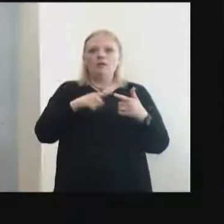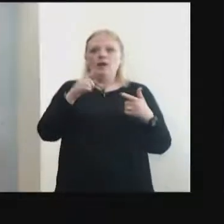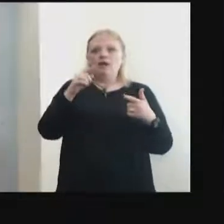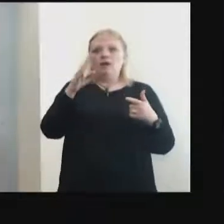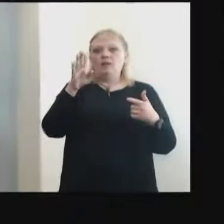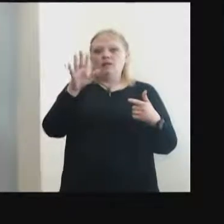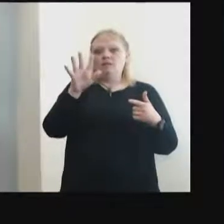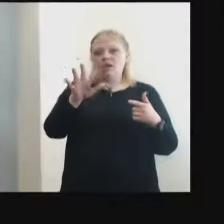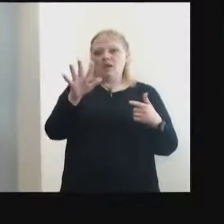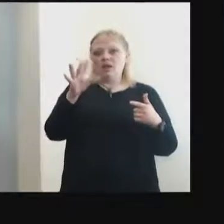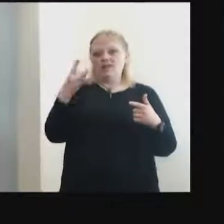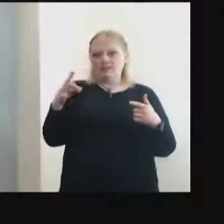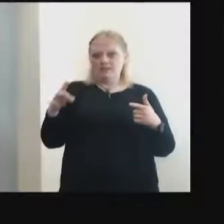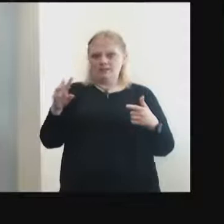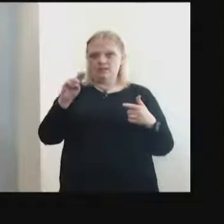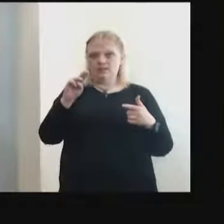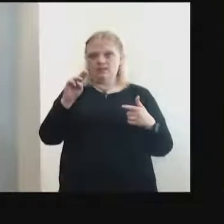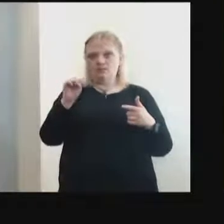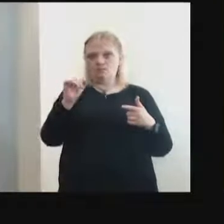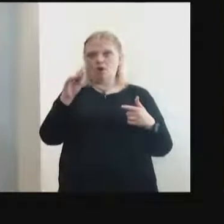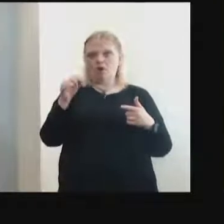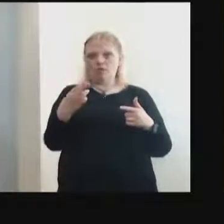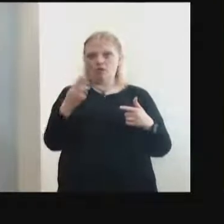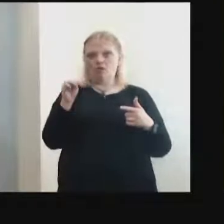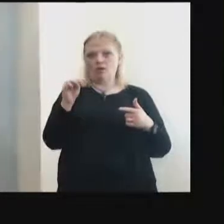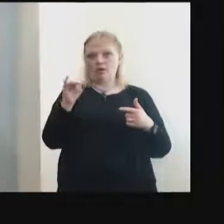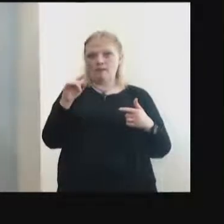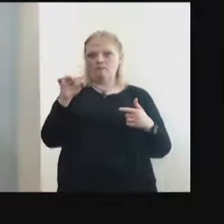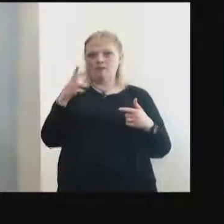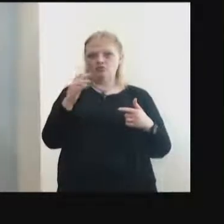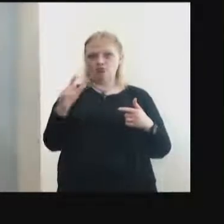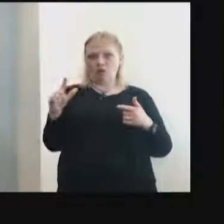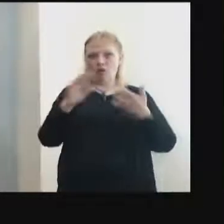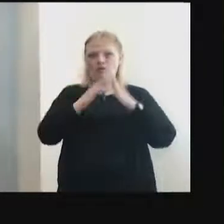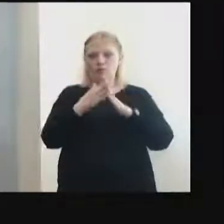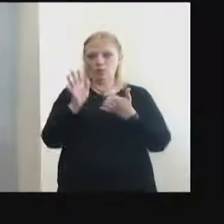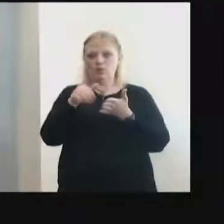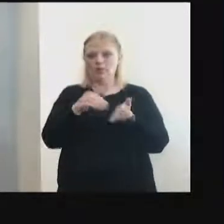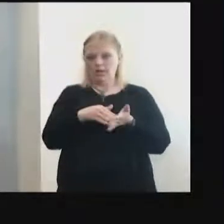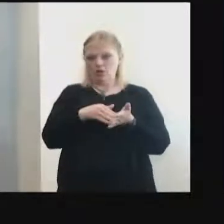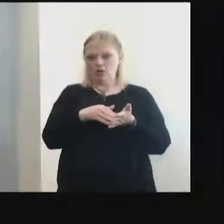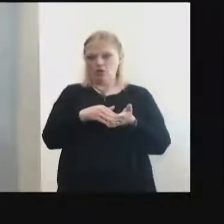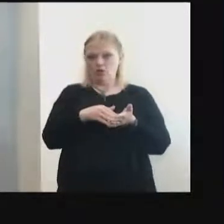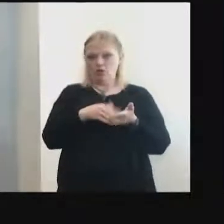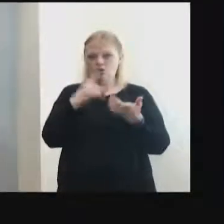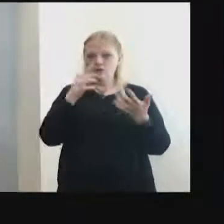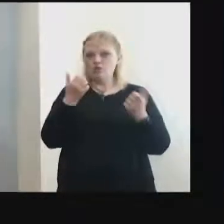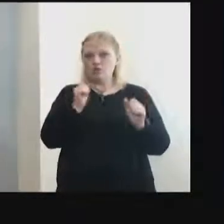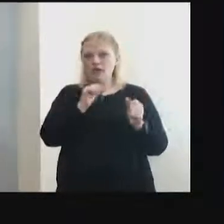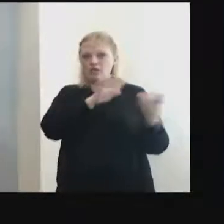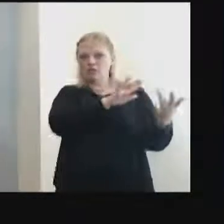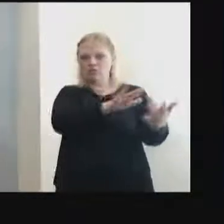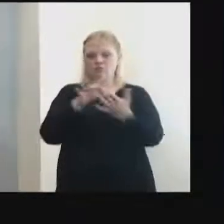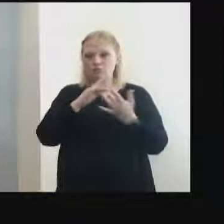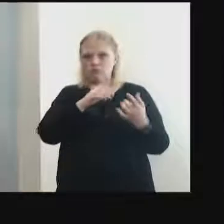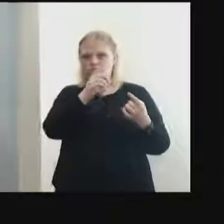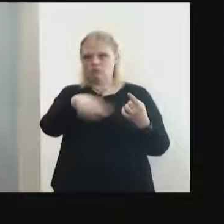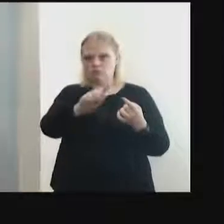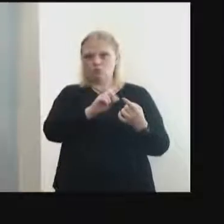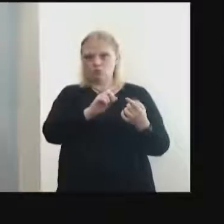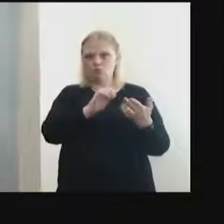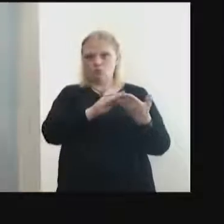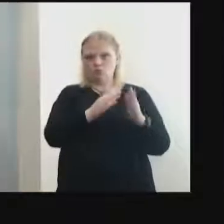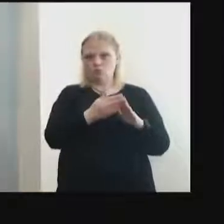are really trying hard to reach, again, those communities where we haven't seen great uptake. So we're going to be announcing